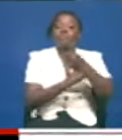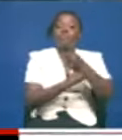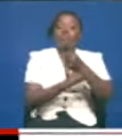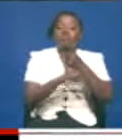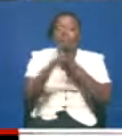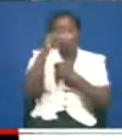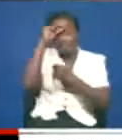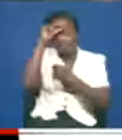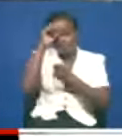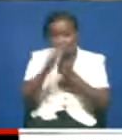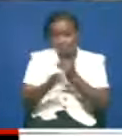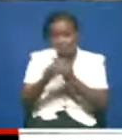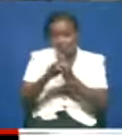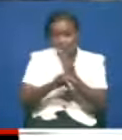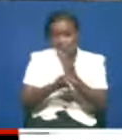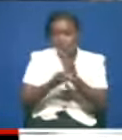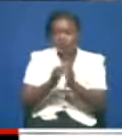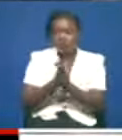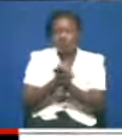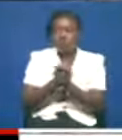governorship.